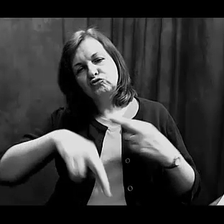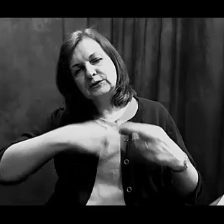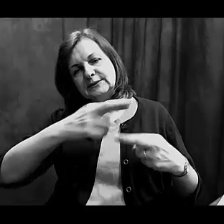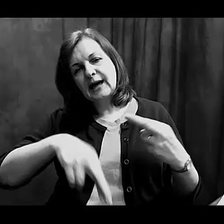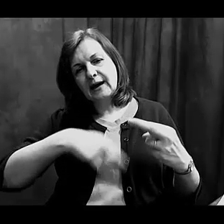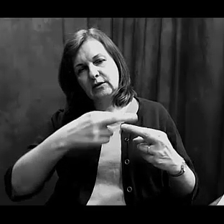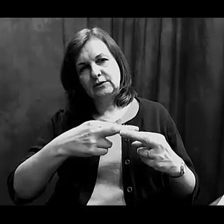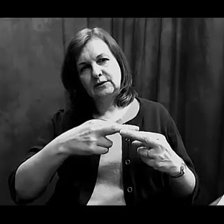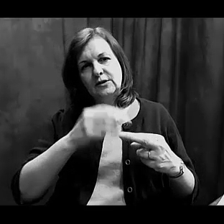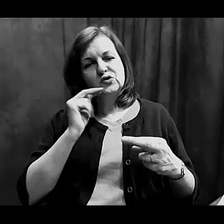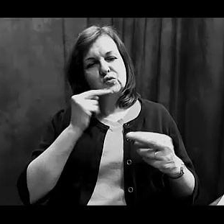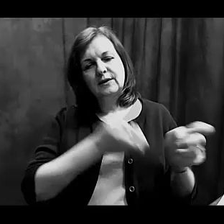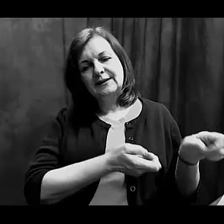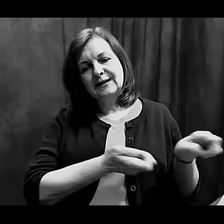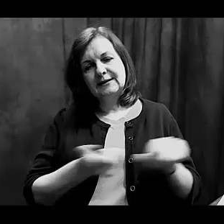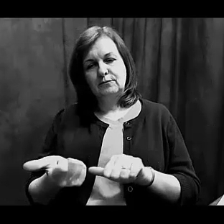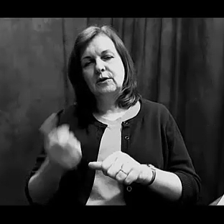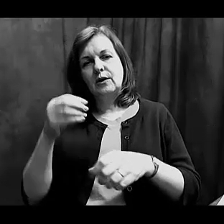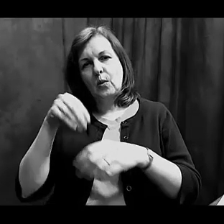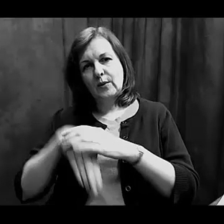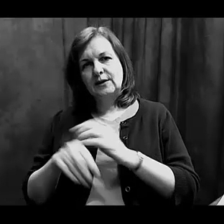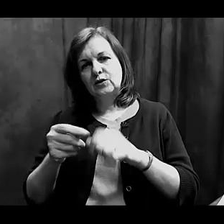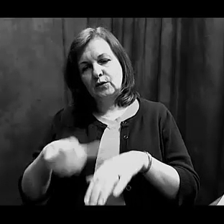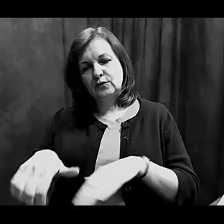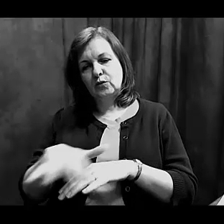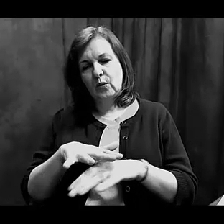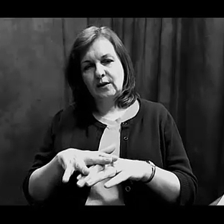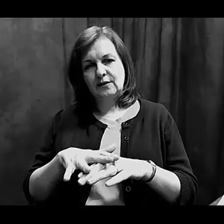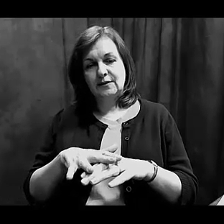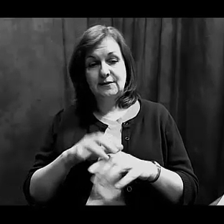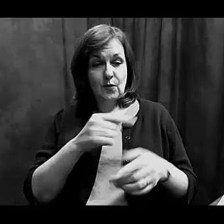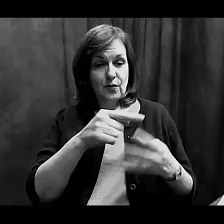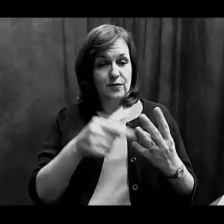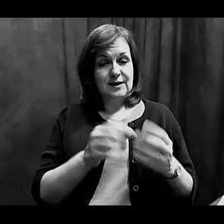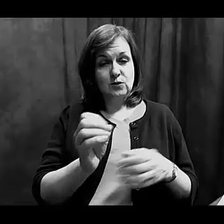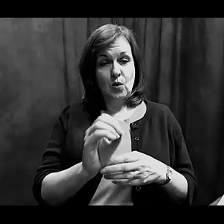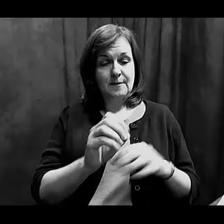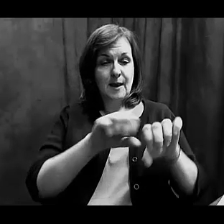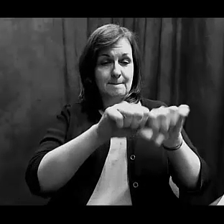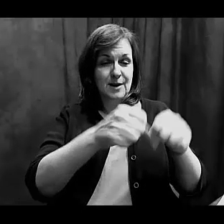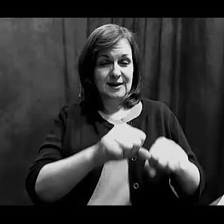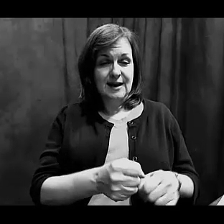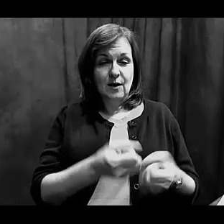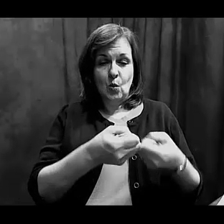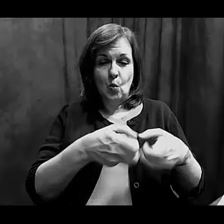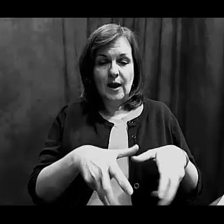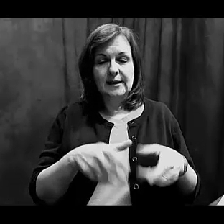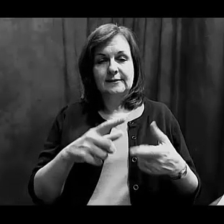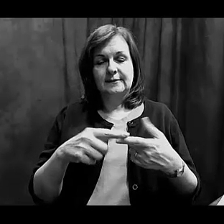this recycling and having the nutrients return to the soil. So we're dependent on them breaking